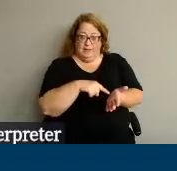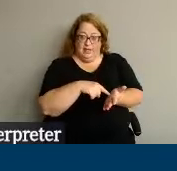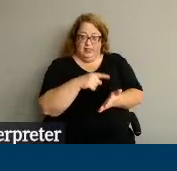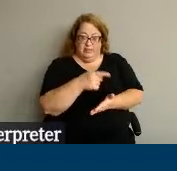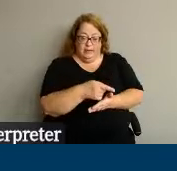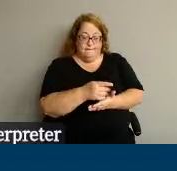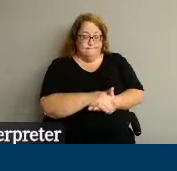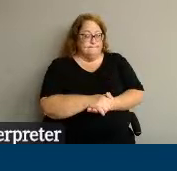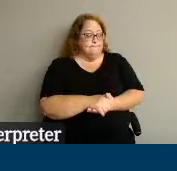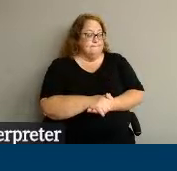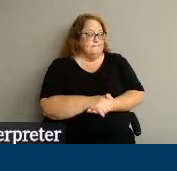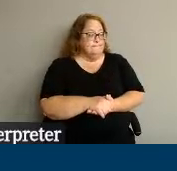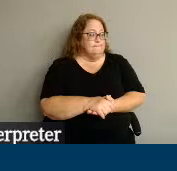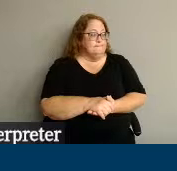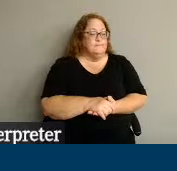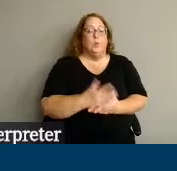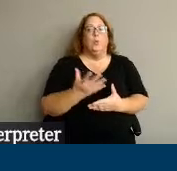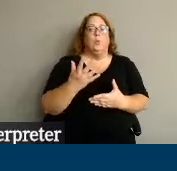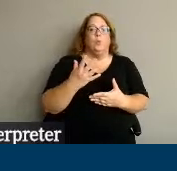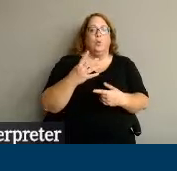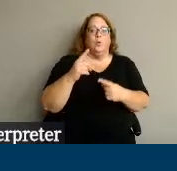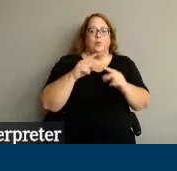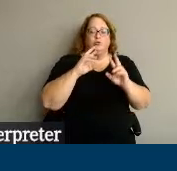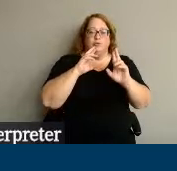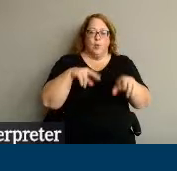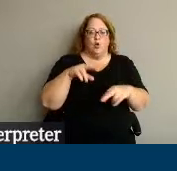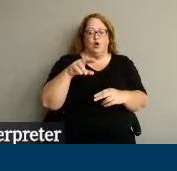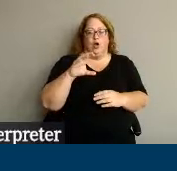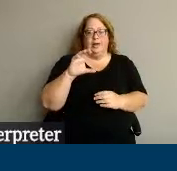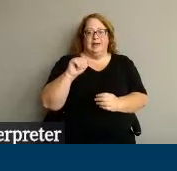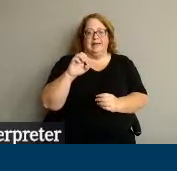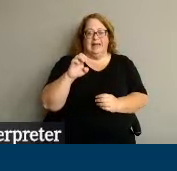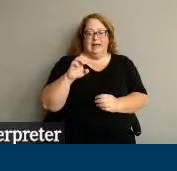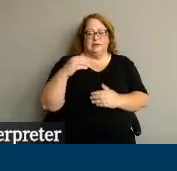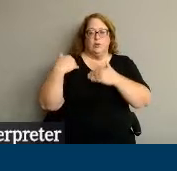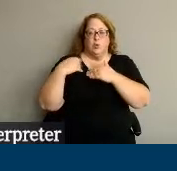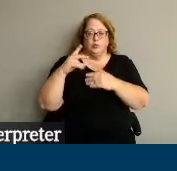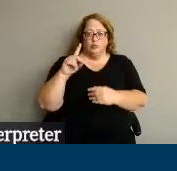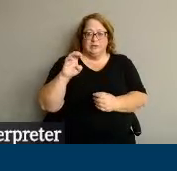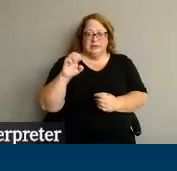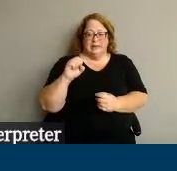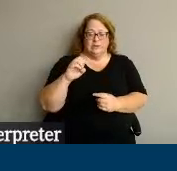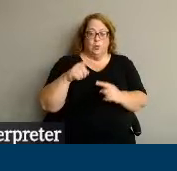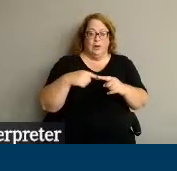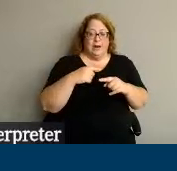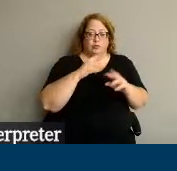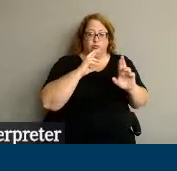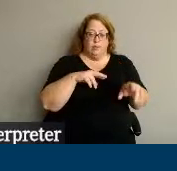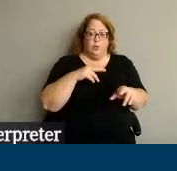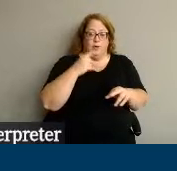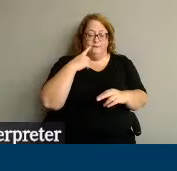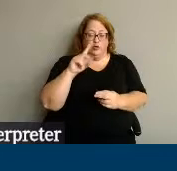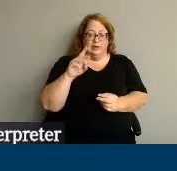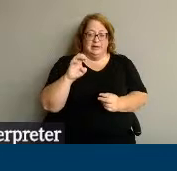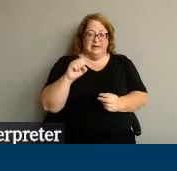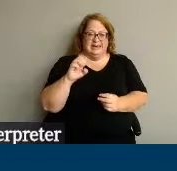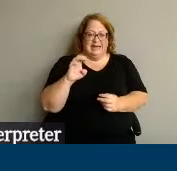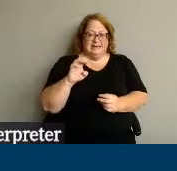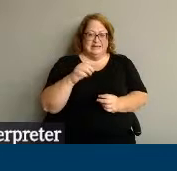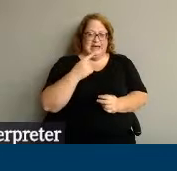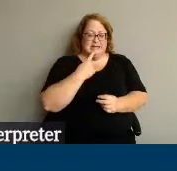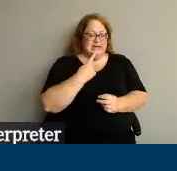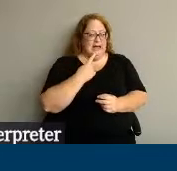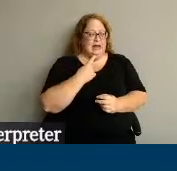that? We include them when we report our caseloads to DESI. So that gets So when I do a report to DESI, I say, these are